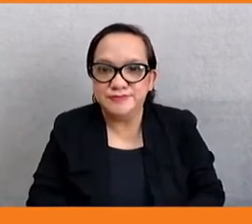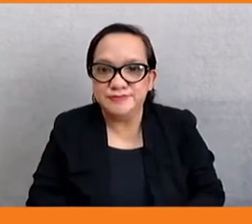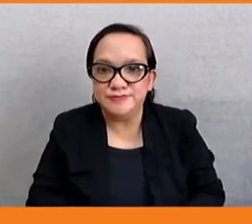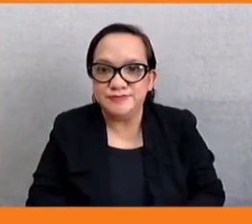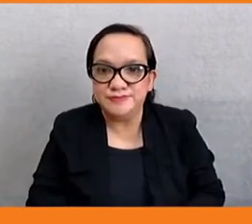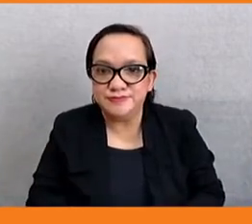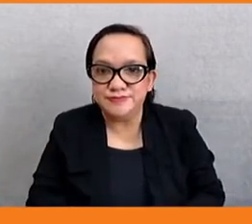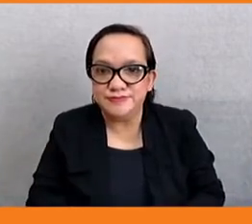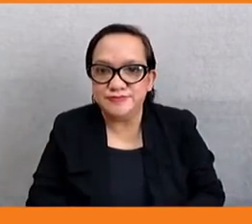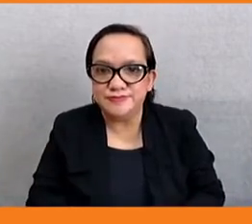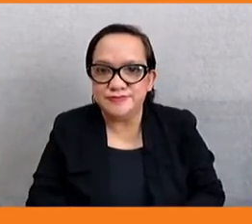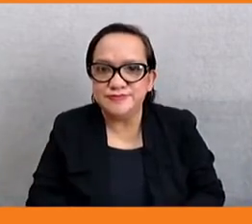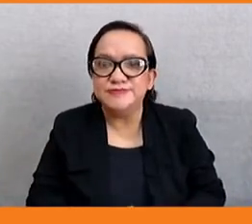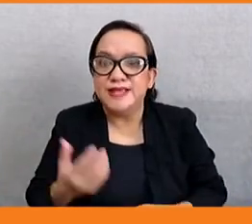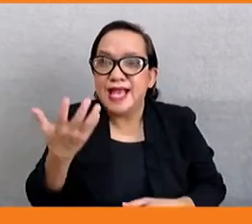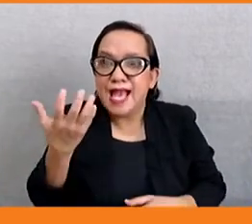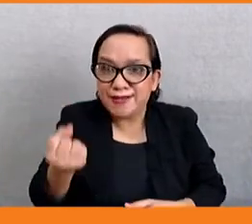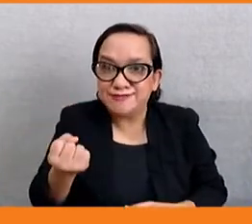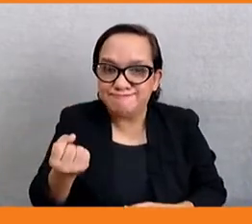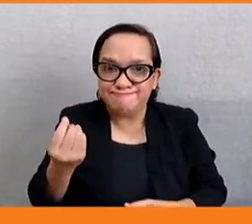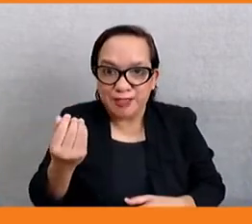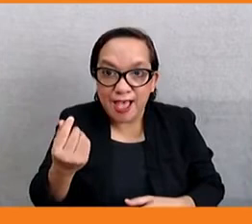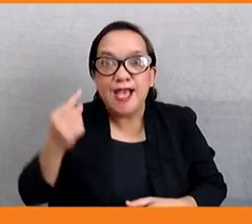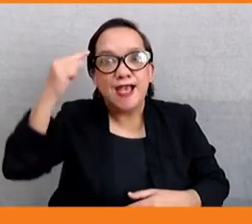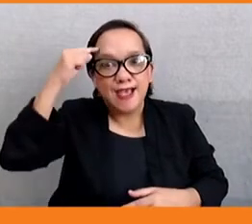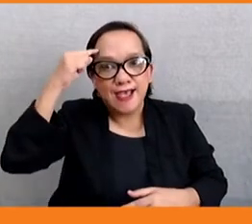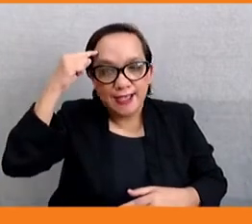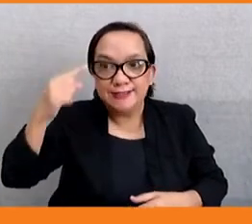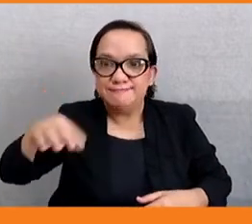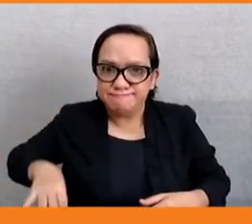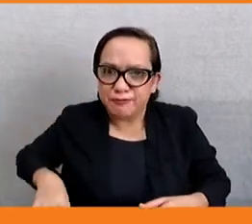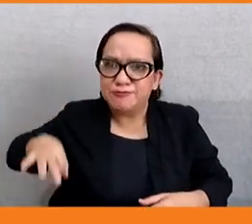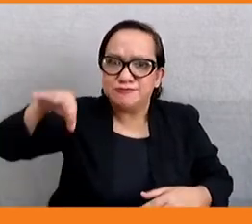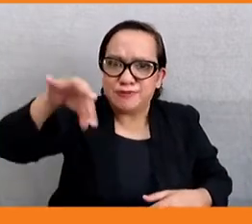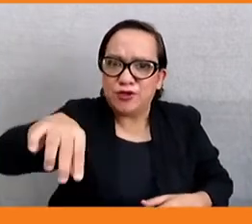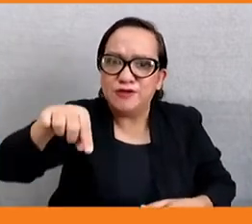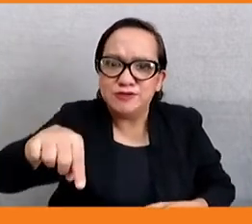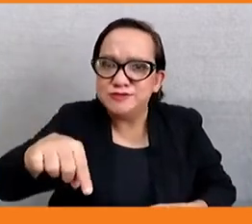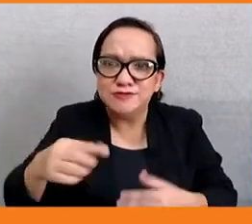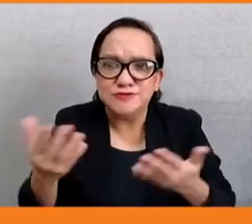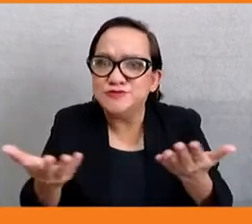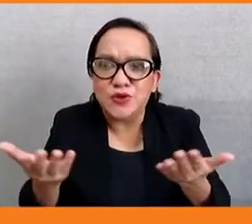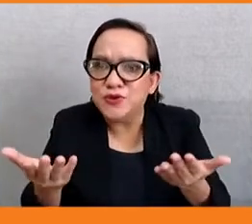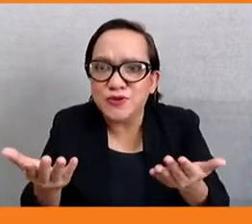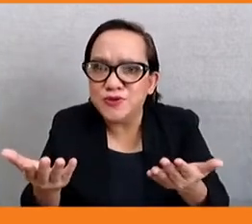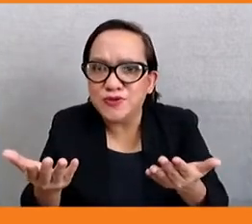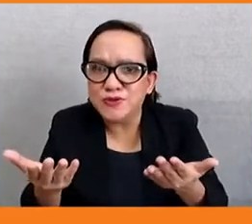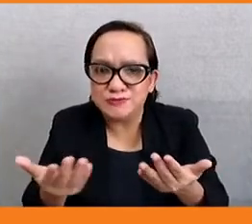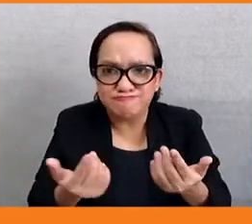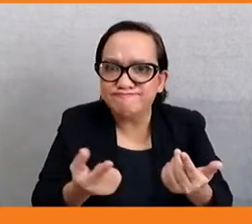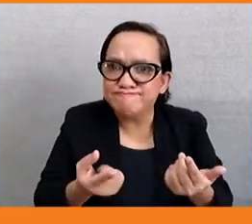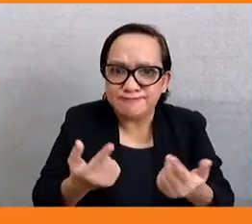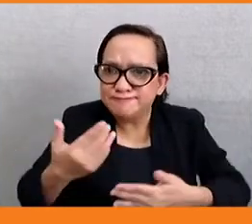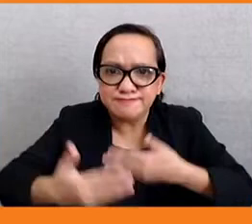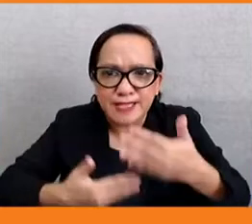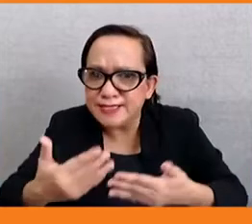inputs on the importance of strengthening 1. Safeguard implementation, 2. Stakeholders' participation,